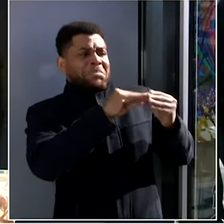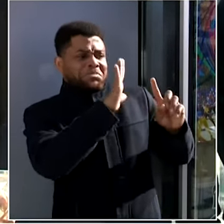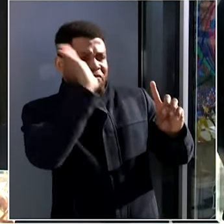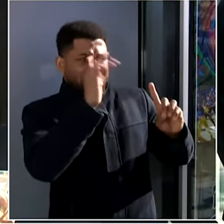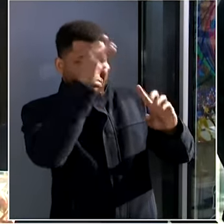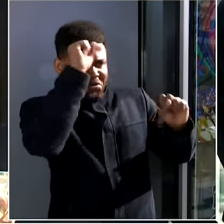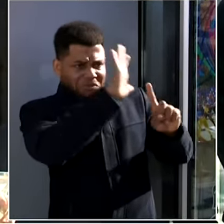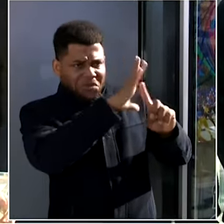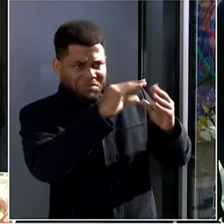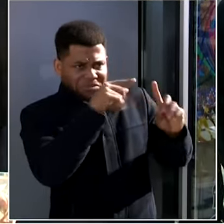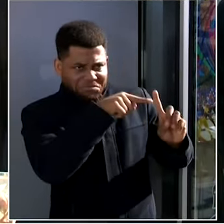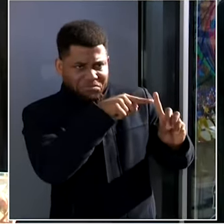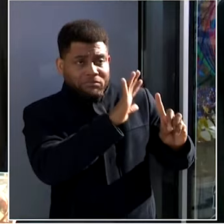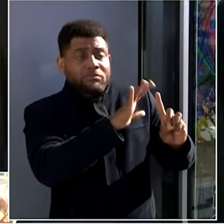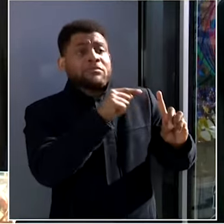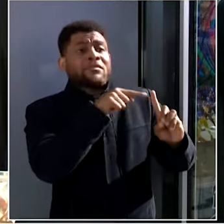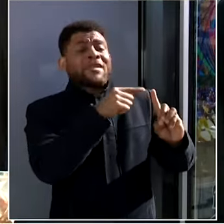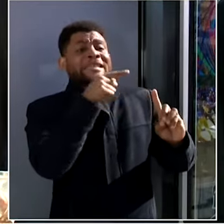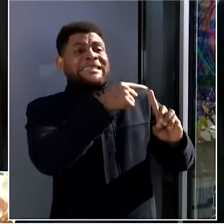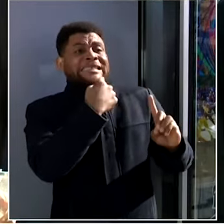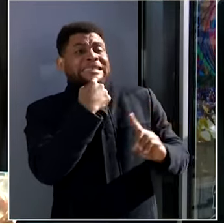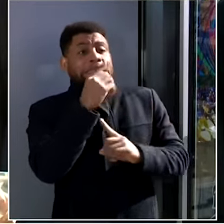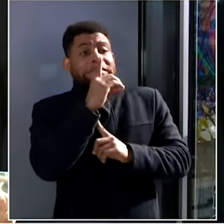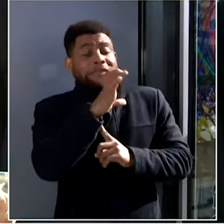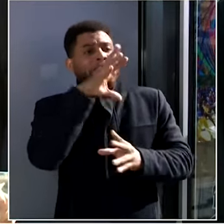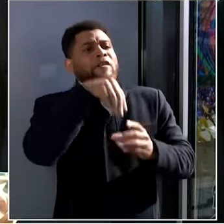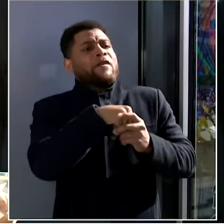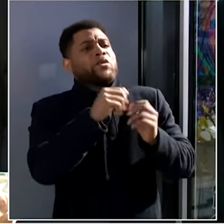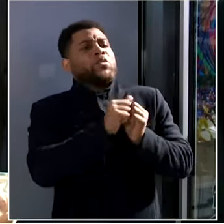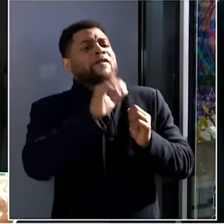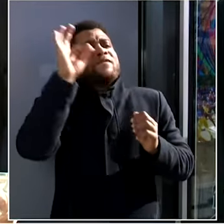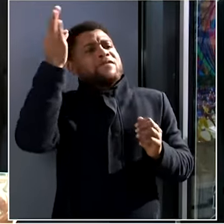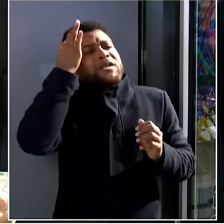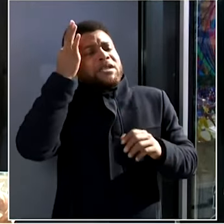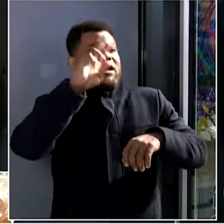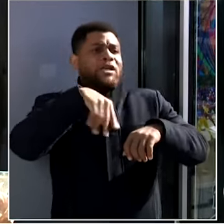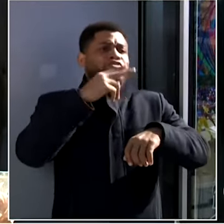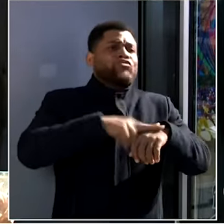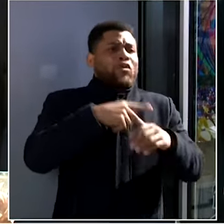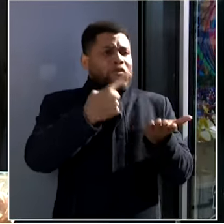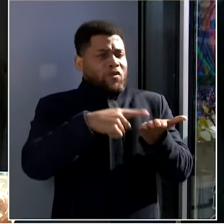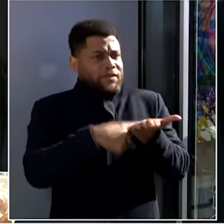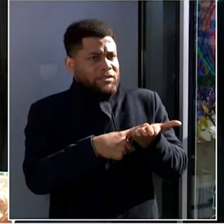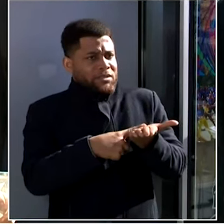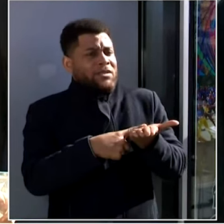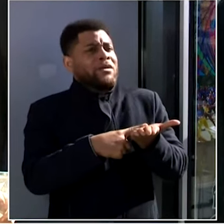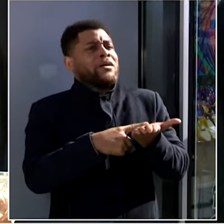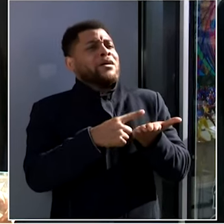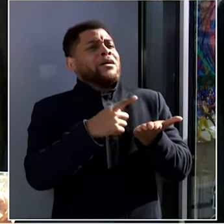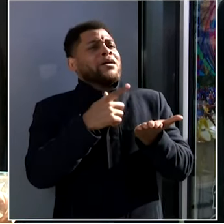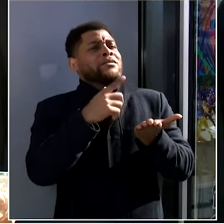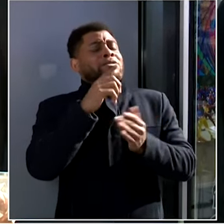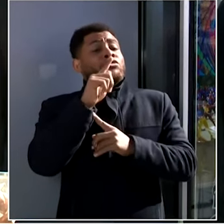be a part of the national conversation through the presidential campaign. Former President Trump pointed to graffiti and garbage, which he's